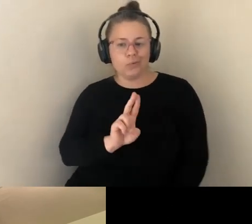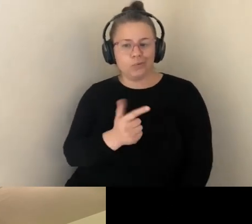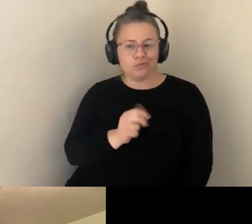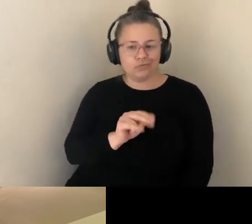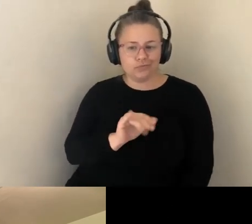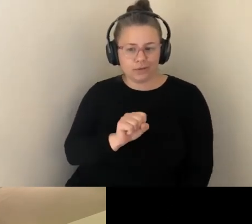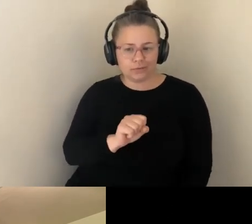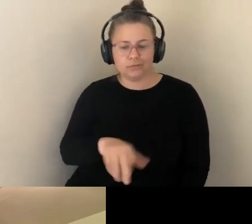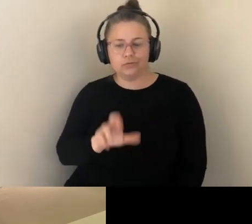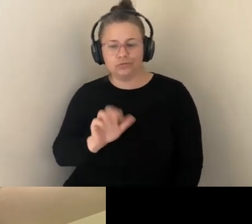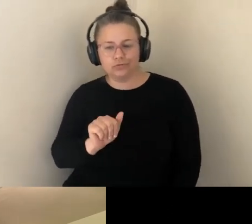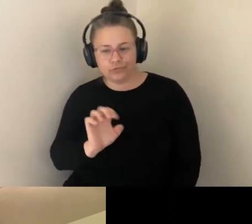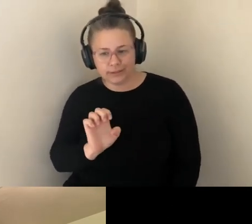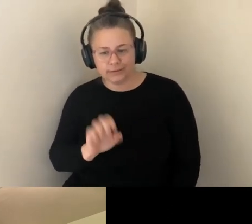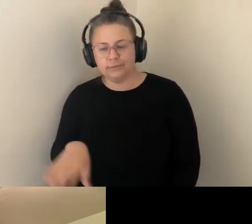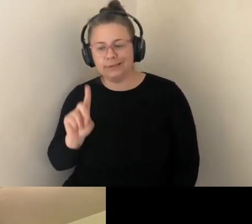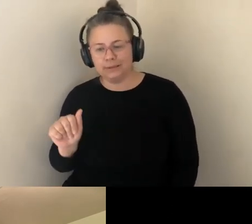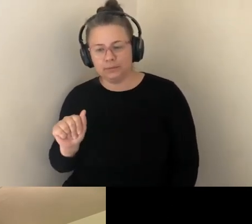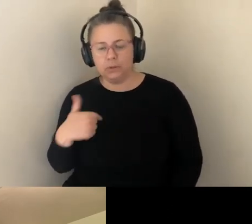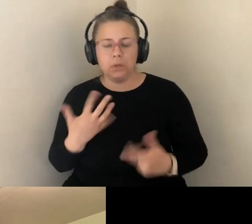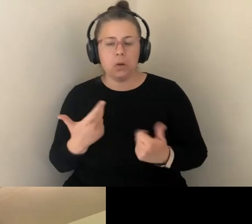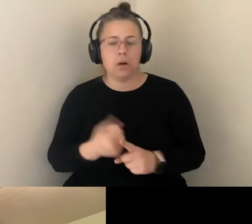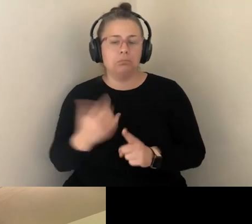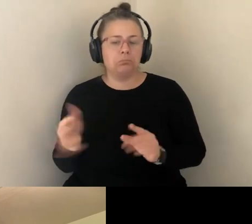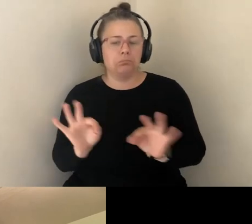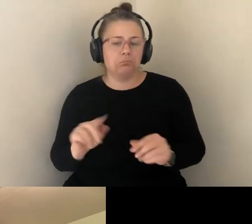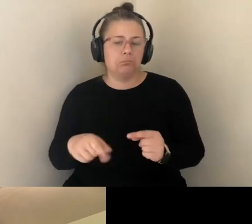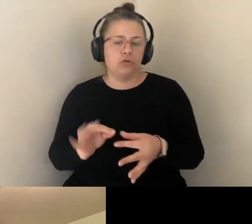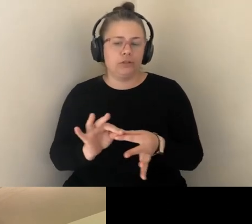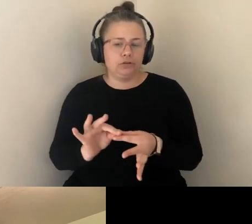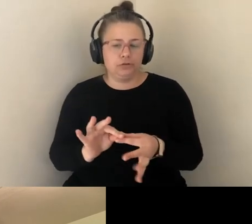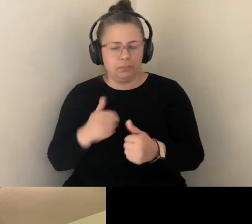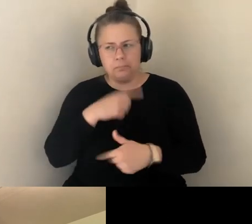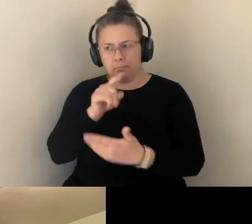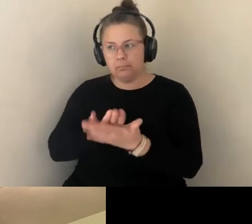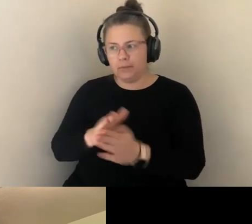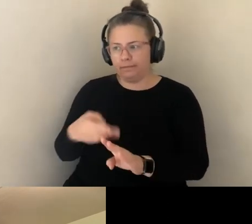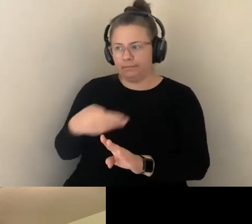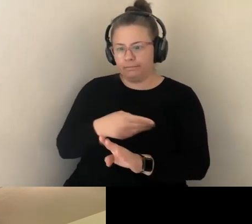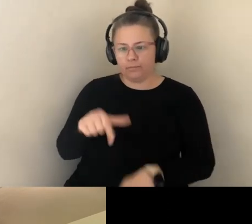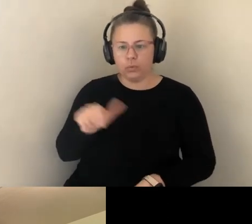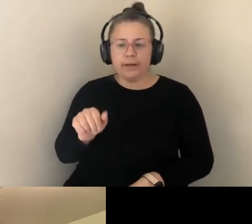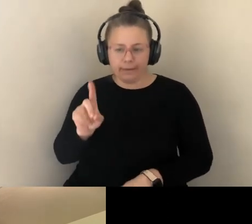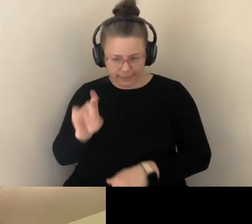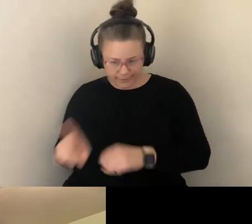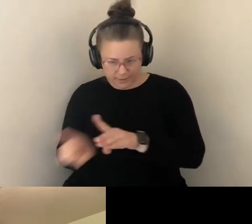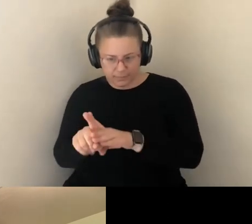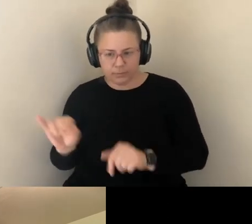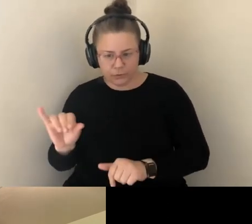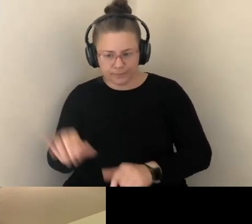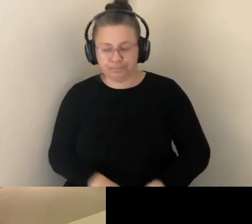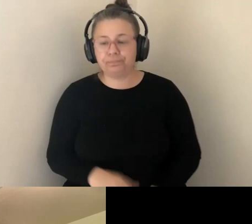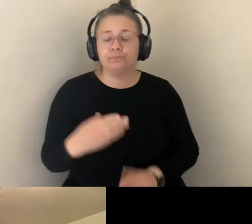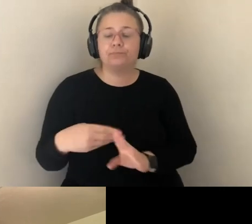kind of came up in the Q&A last panel as well. So I want to mention, as I did in the previous panel, two different ways